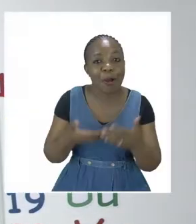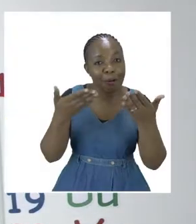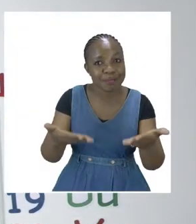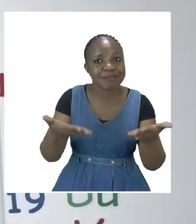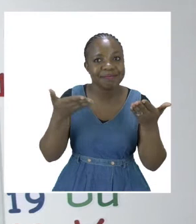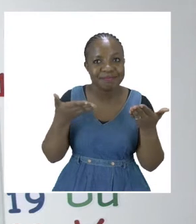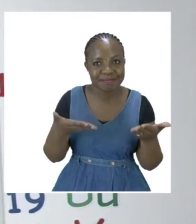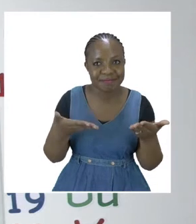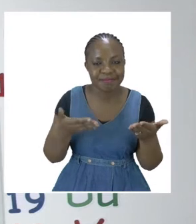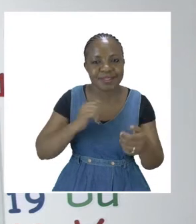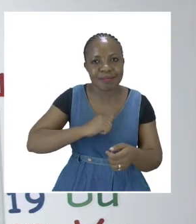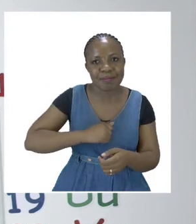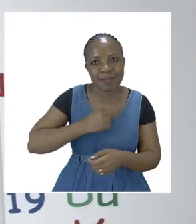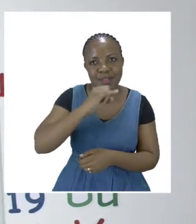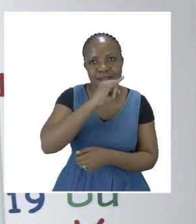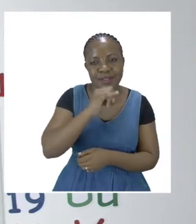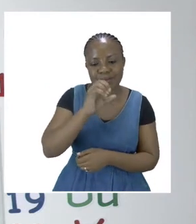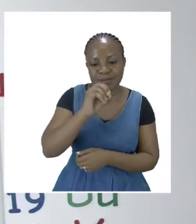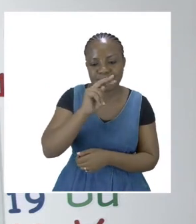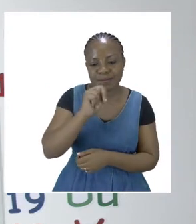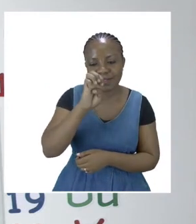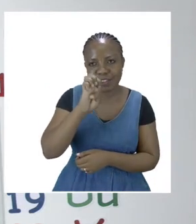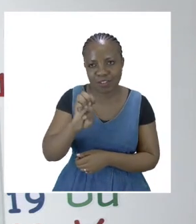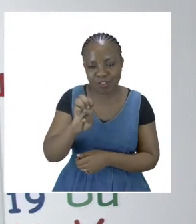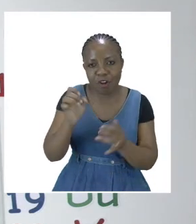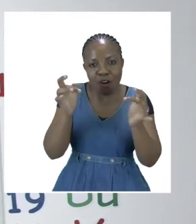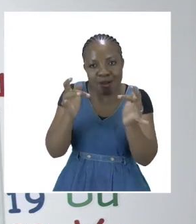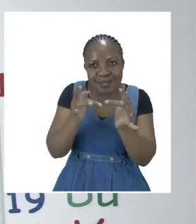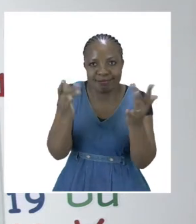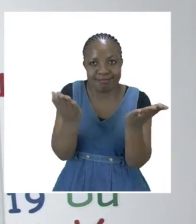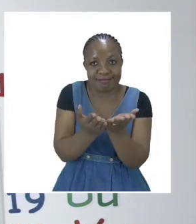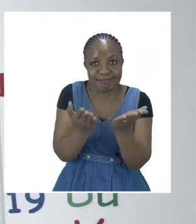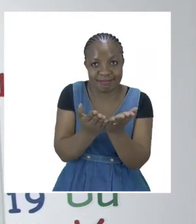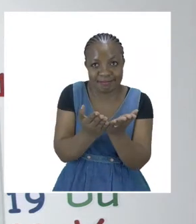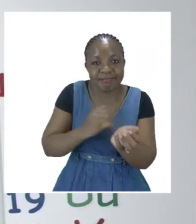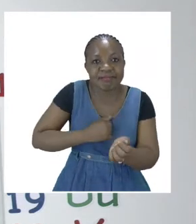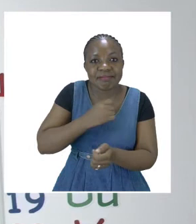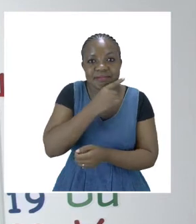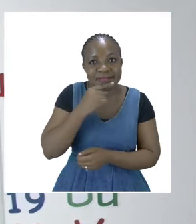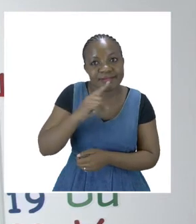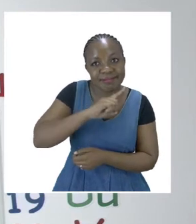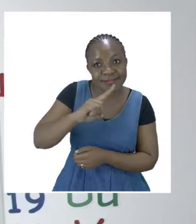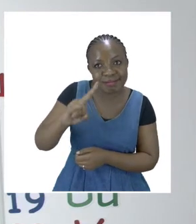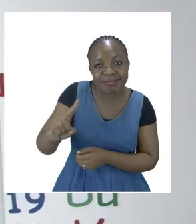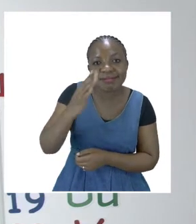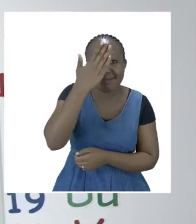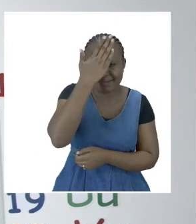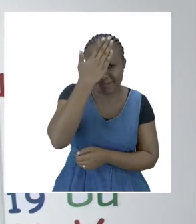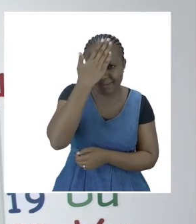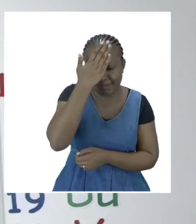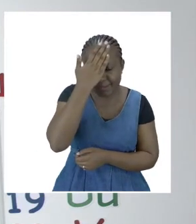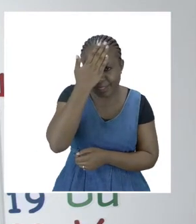Welcome to My Zone Online School. My name is Teacher Mutsa. Get your education